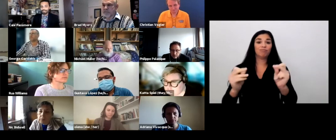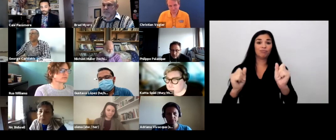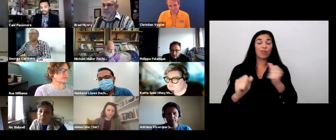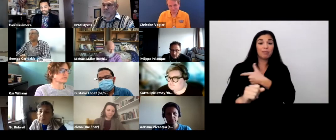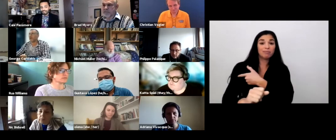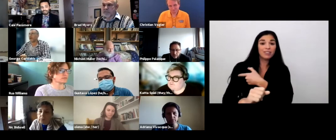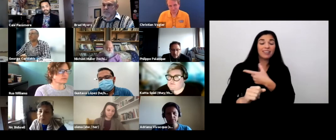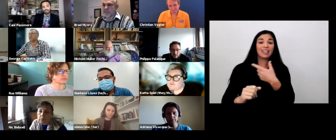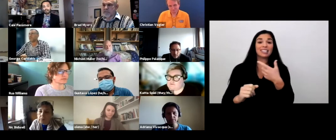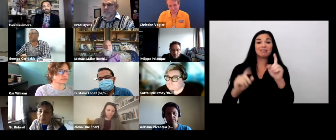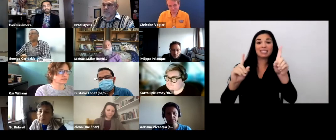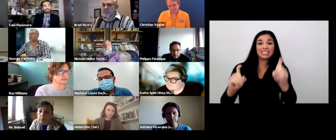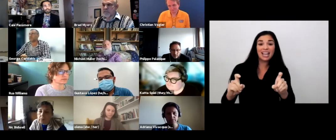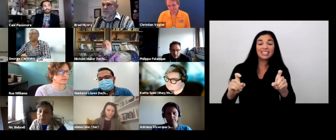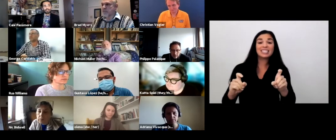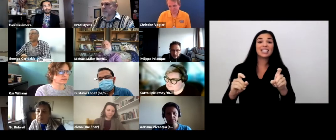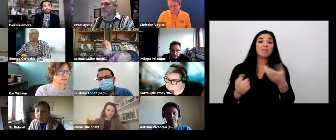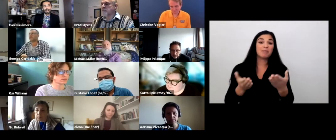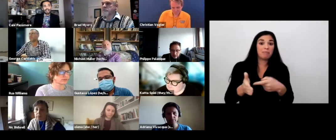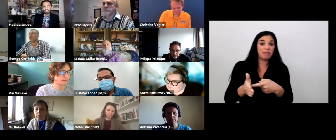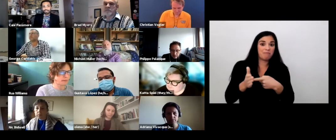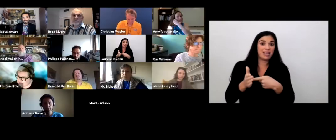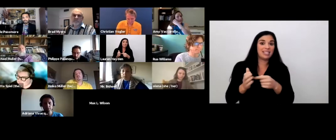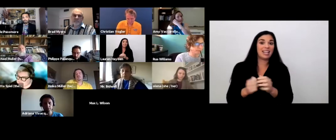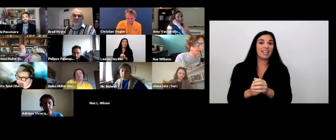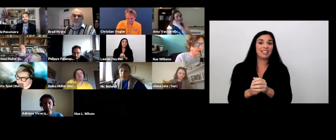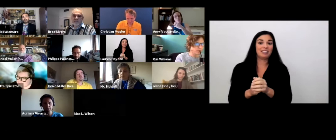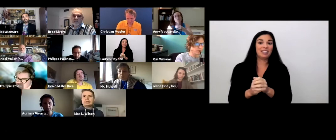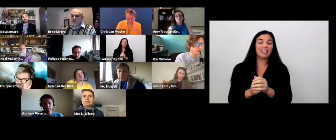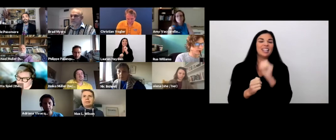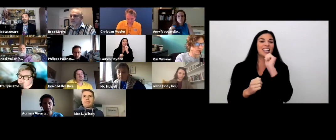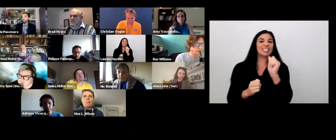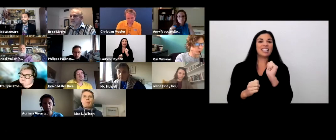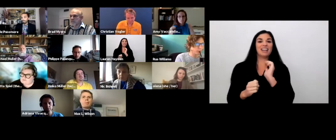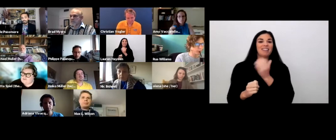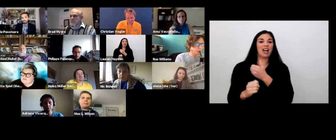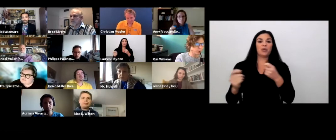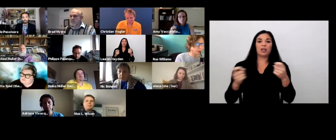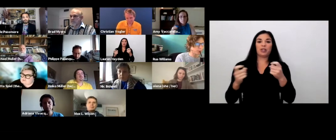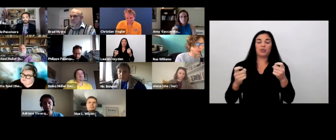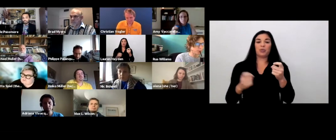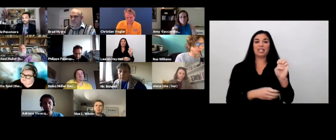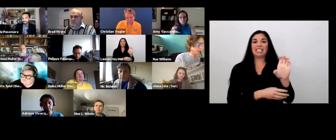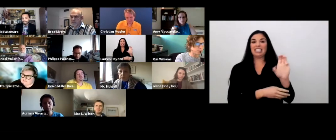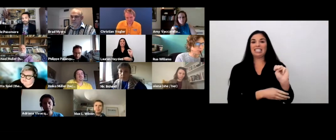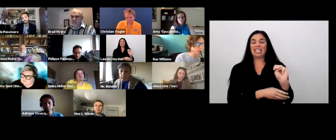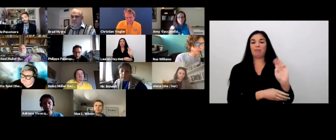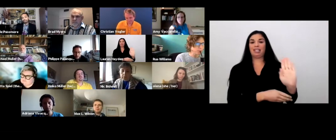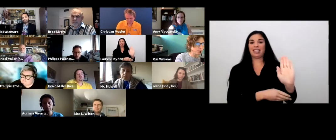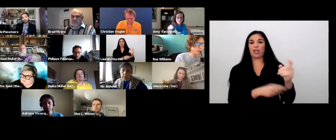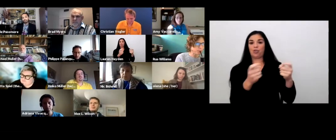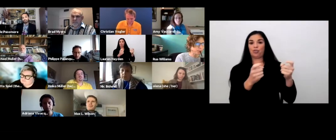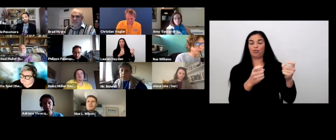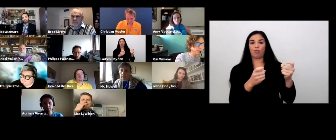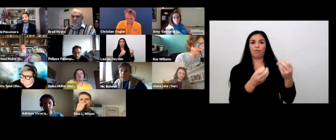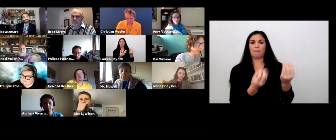reasoned exceptions. This is a little bit outside of our hands and more in the hands of ACM for a host of reasons.